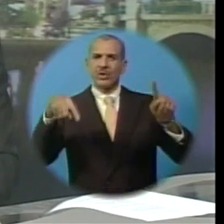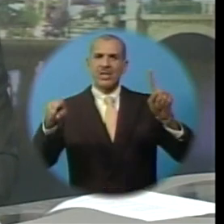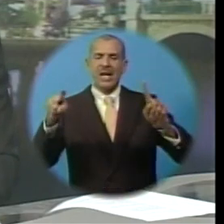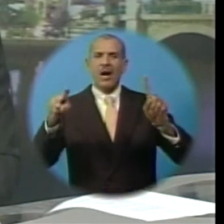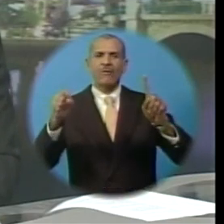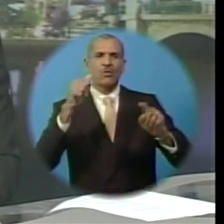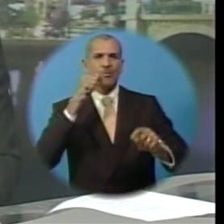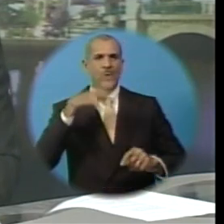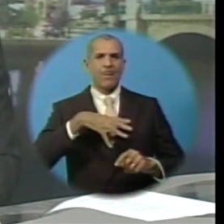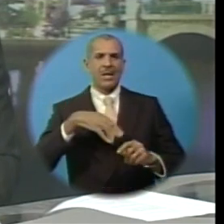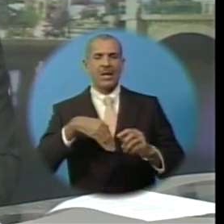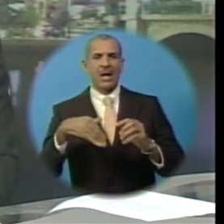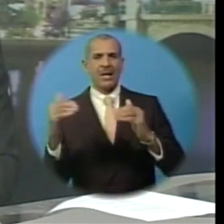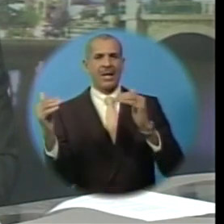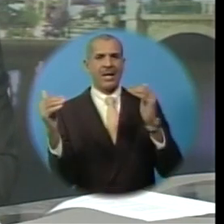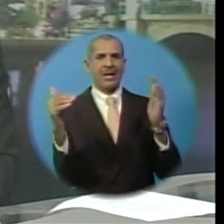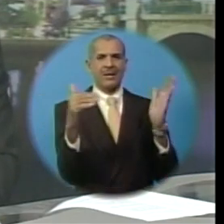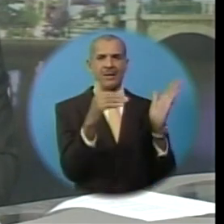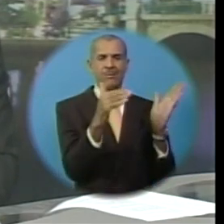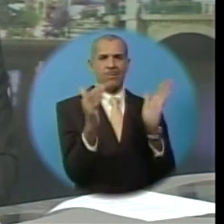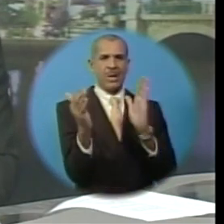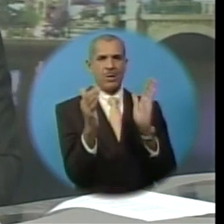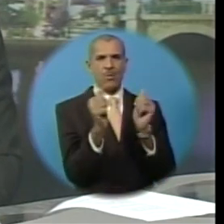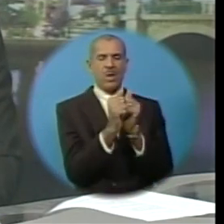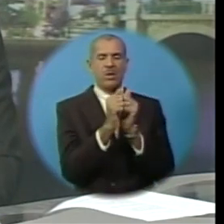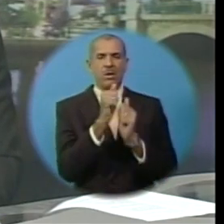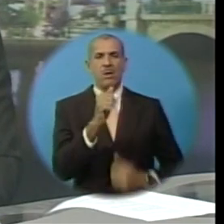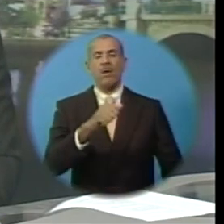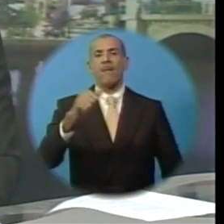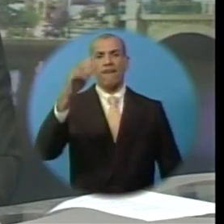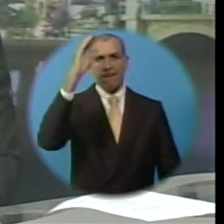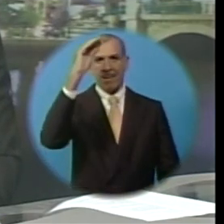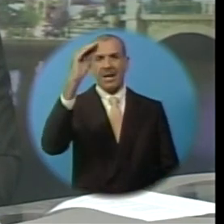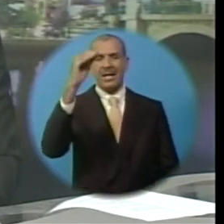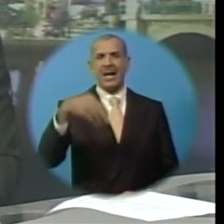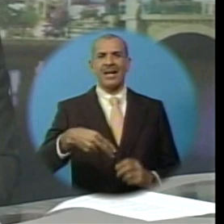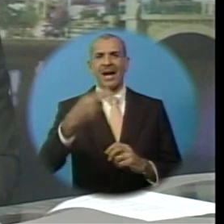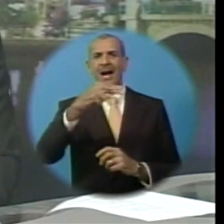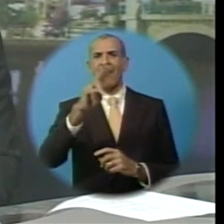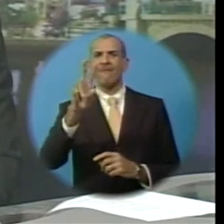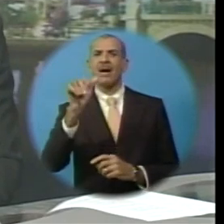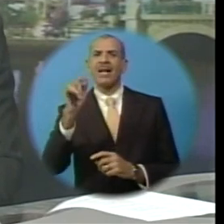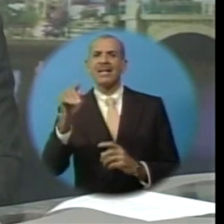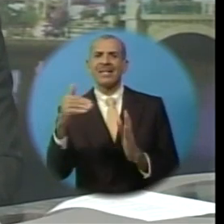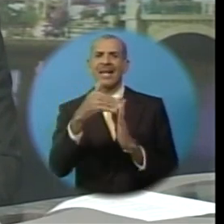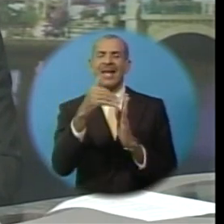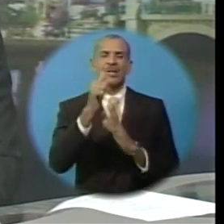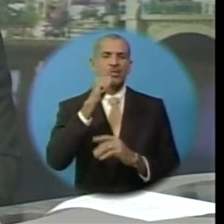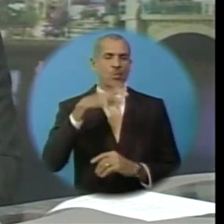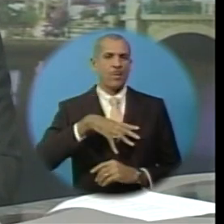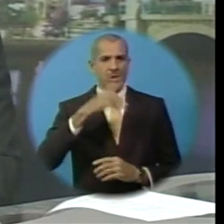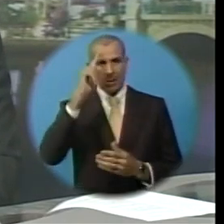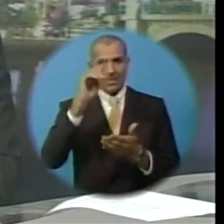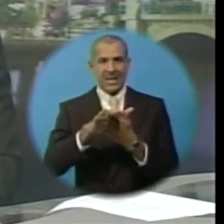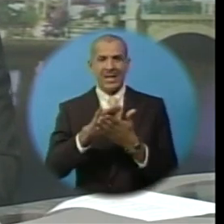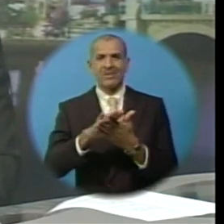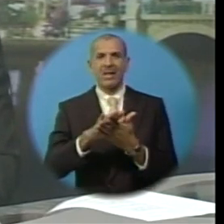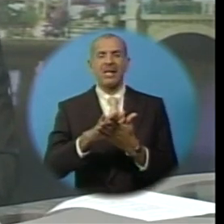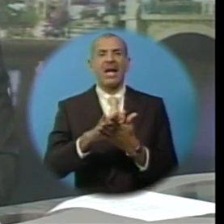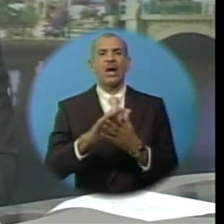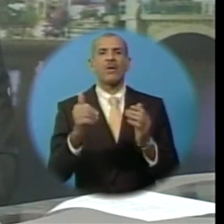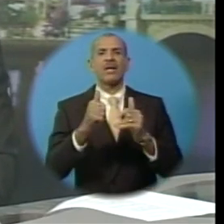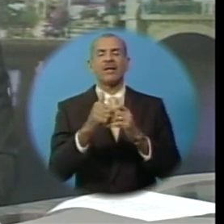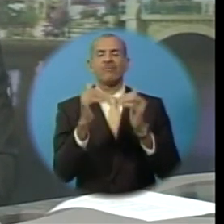of women as politicians and national heroes and the high amount of violence towards females. She believes a greater sense of